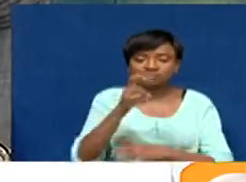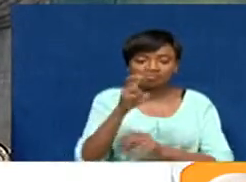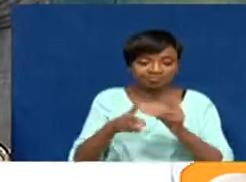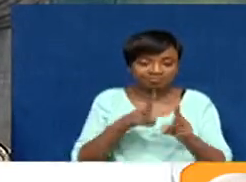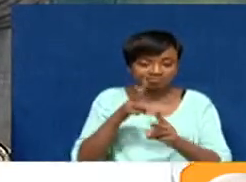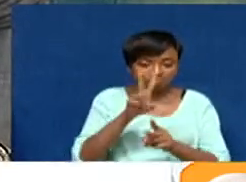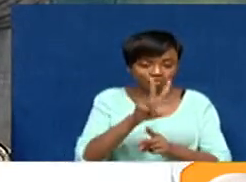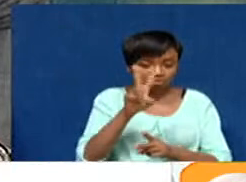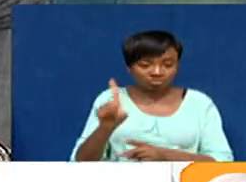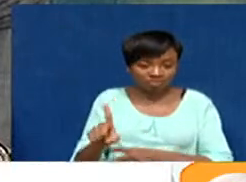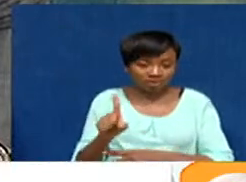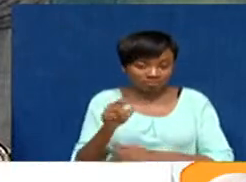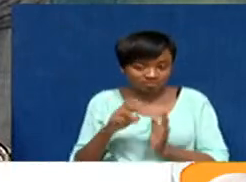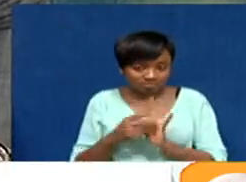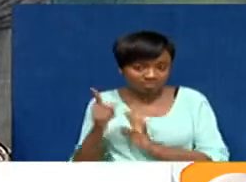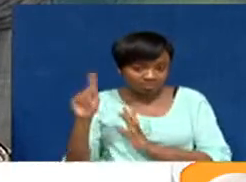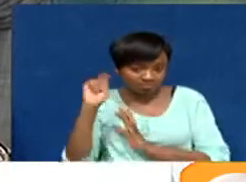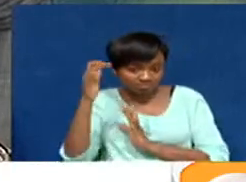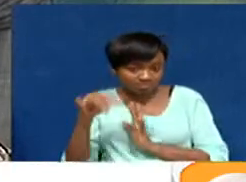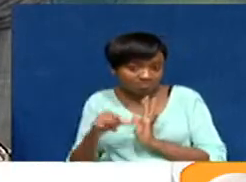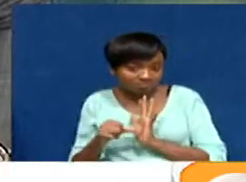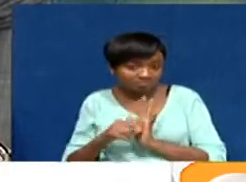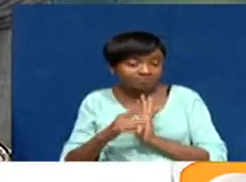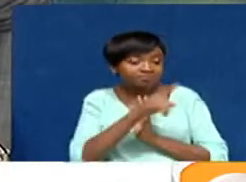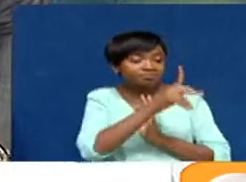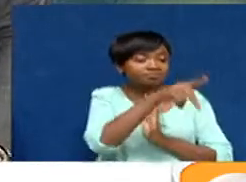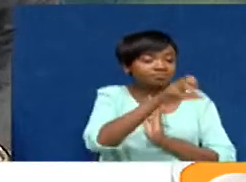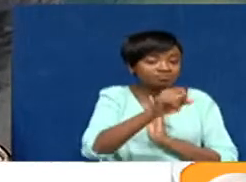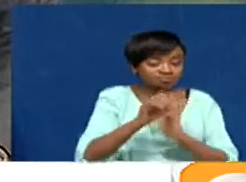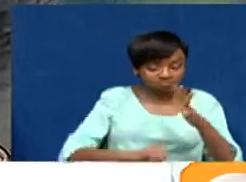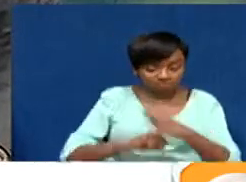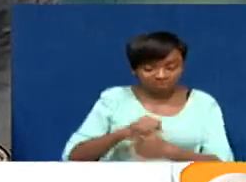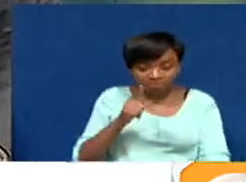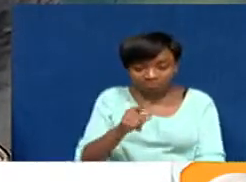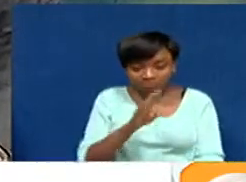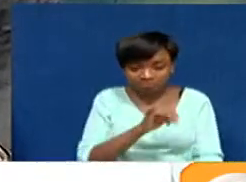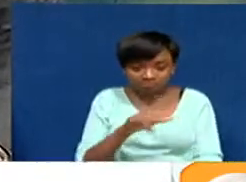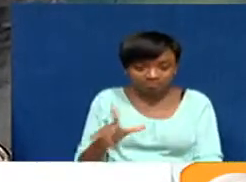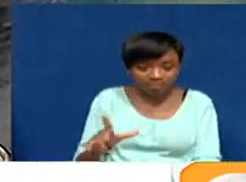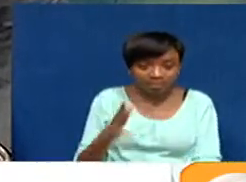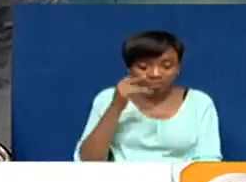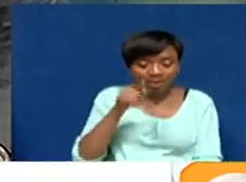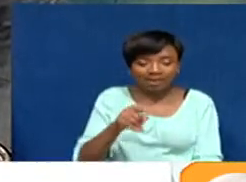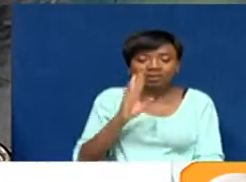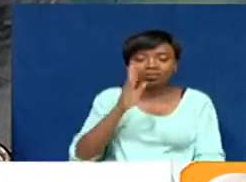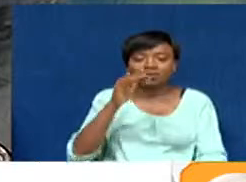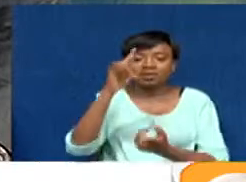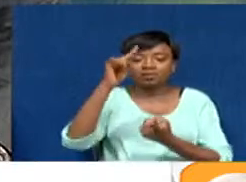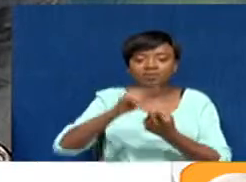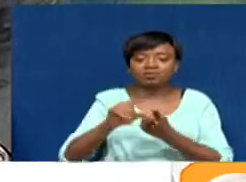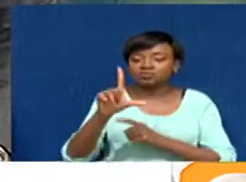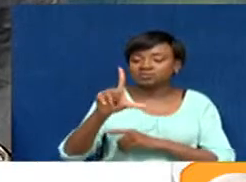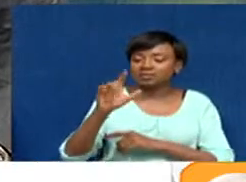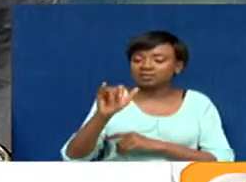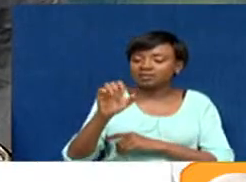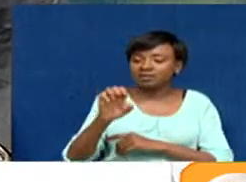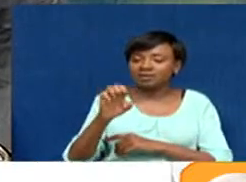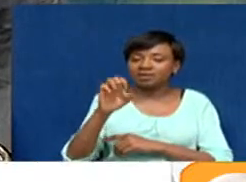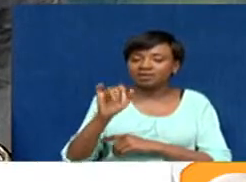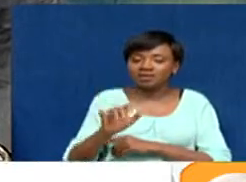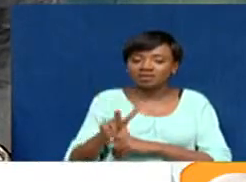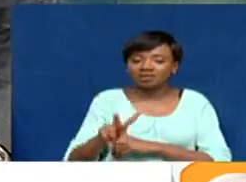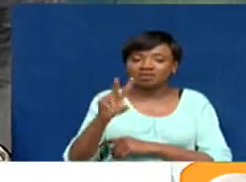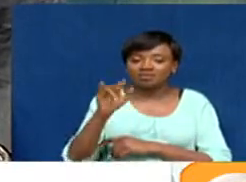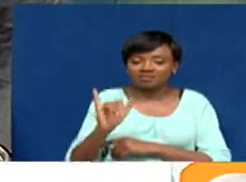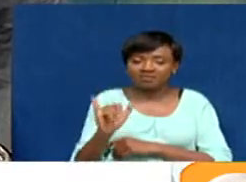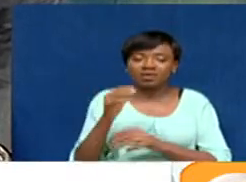blame? Does the PS support the passage as it sought to reduce the levy and taxes that make our